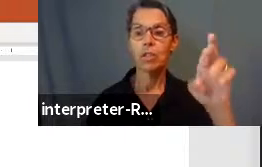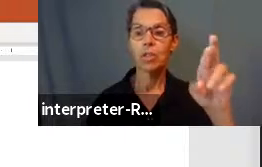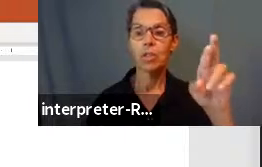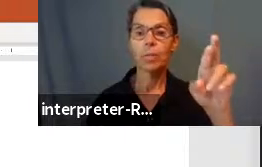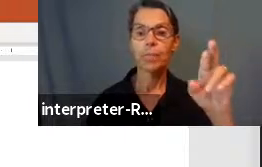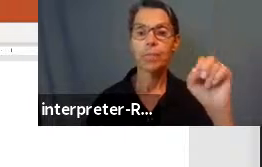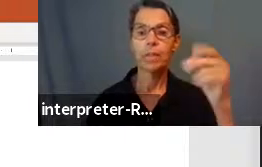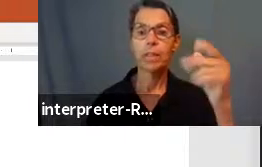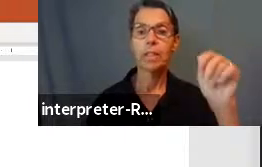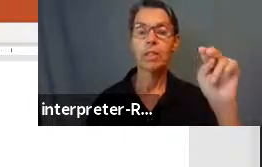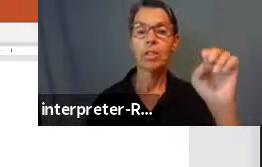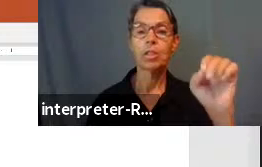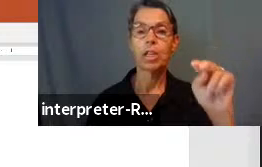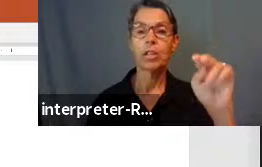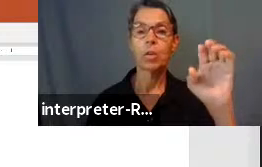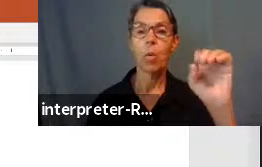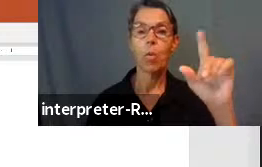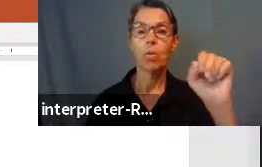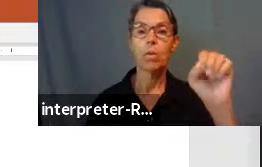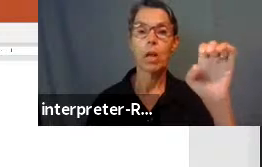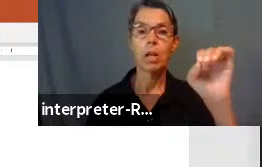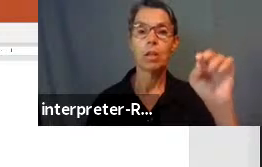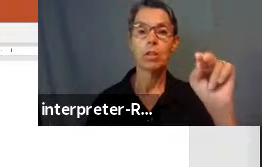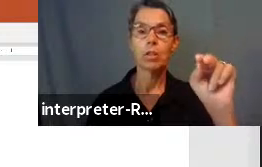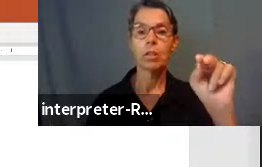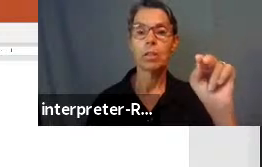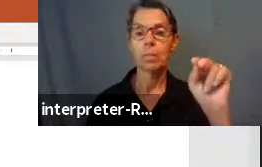and Shannon Olson.